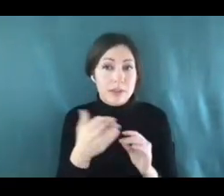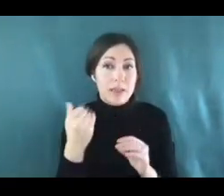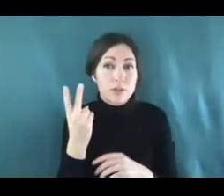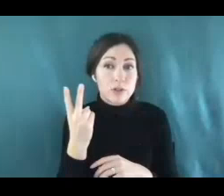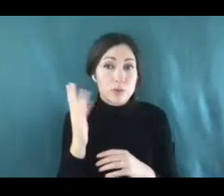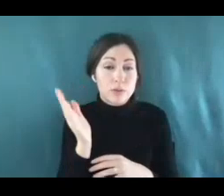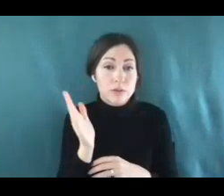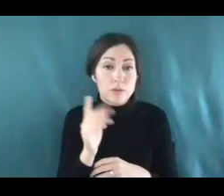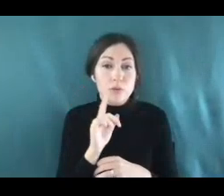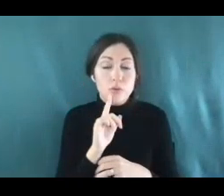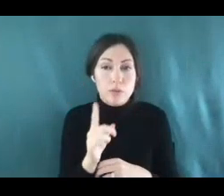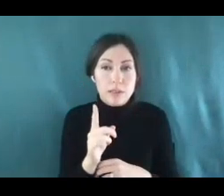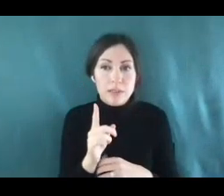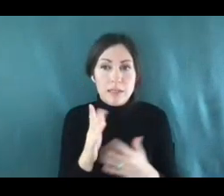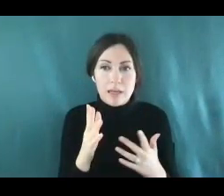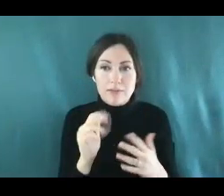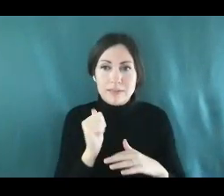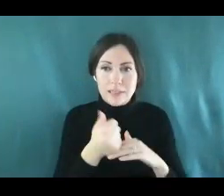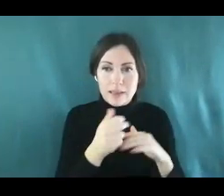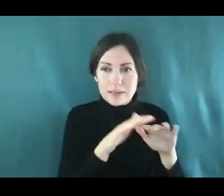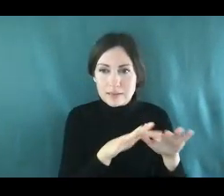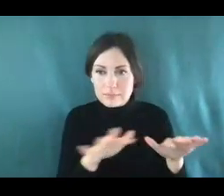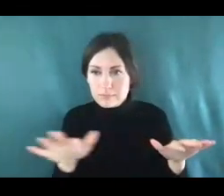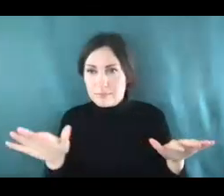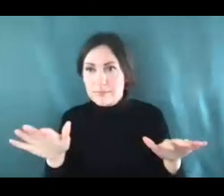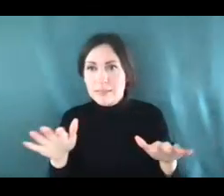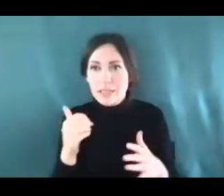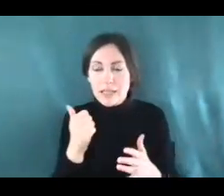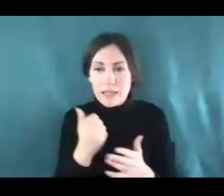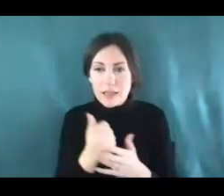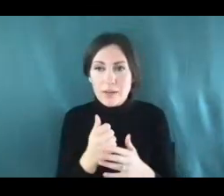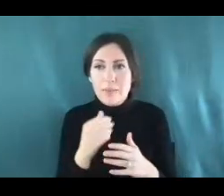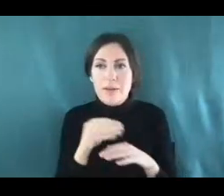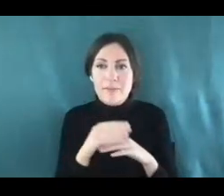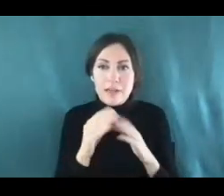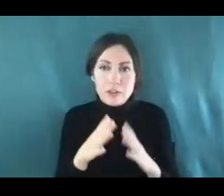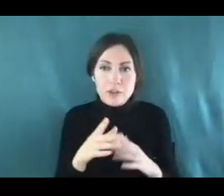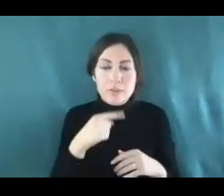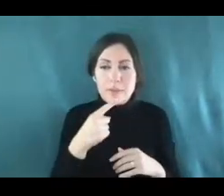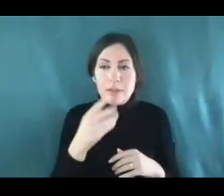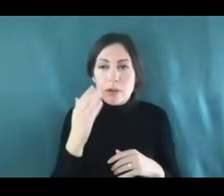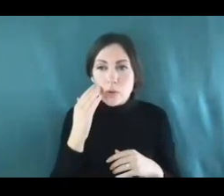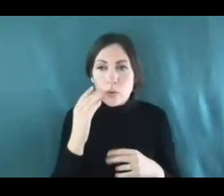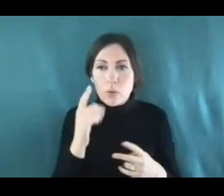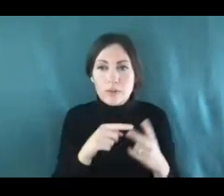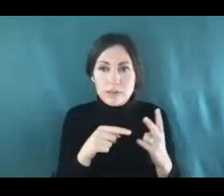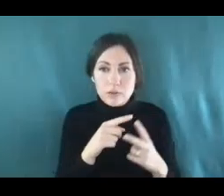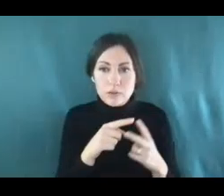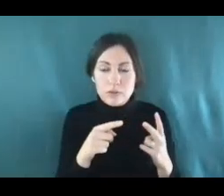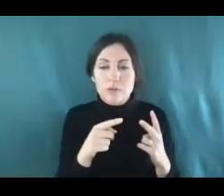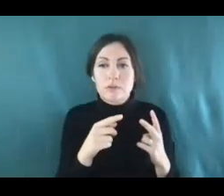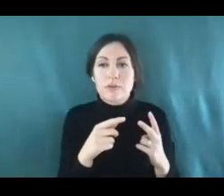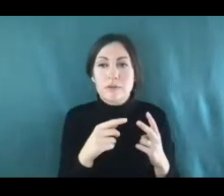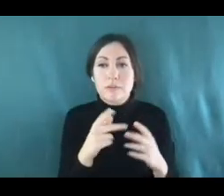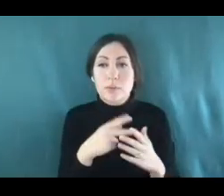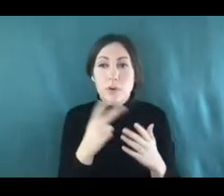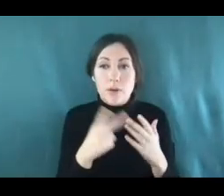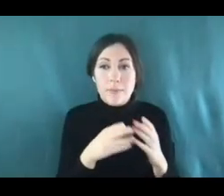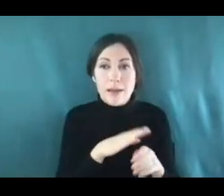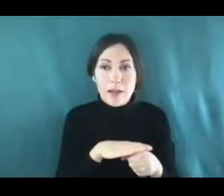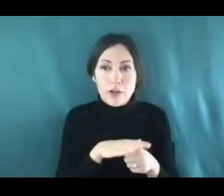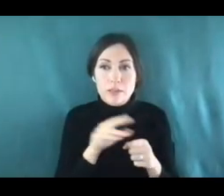really were level setting, correct? They were intended to let the advisors and the public know that these are two activities, two program areas that